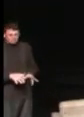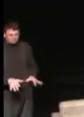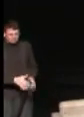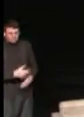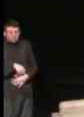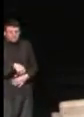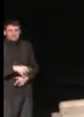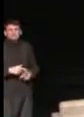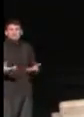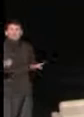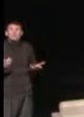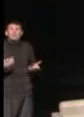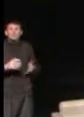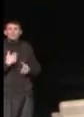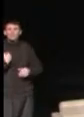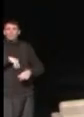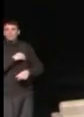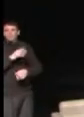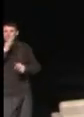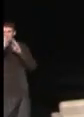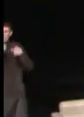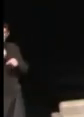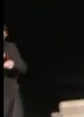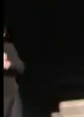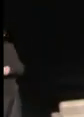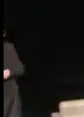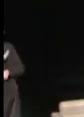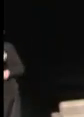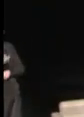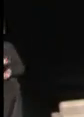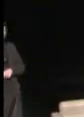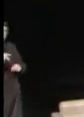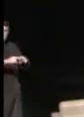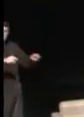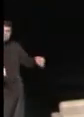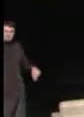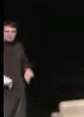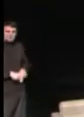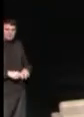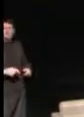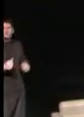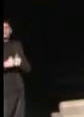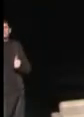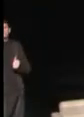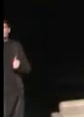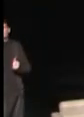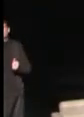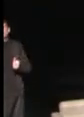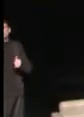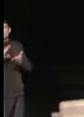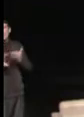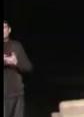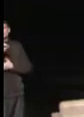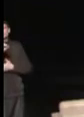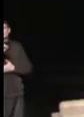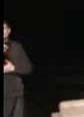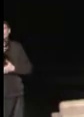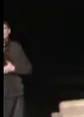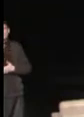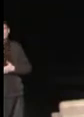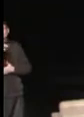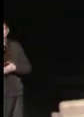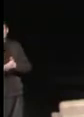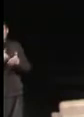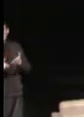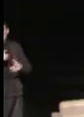create our own product. And we've done this in partnership with the Inclusive Design Research Center at the Ontario College of Art and Design to create something called a